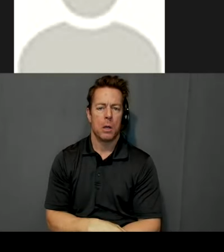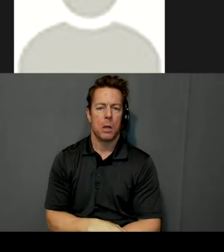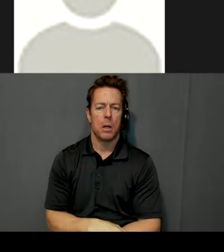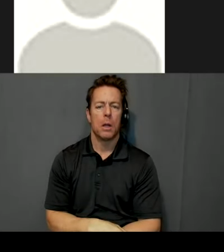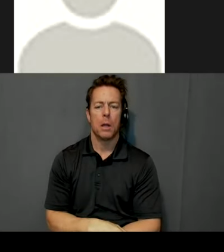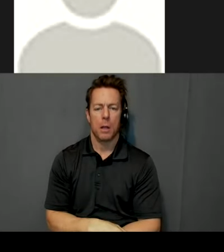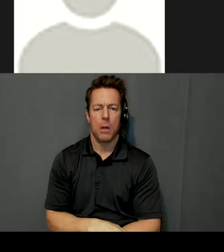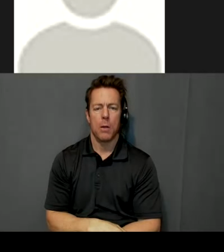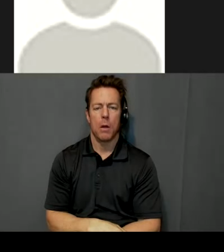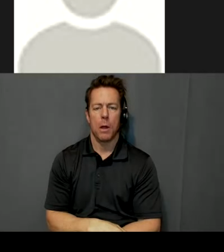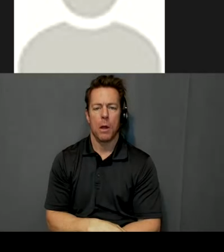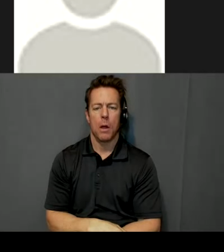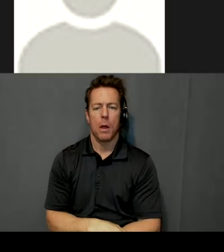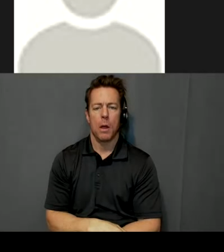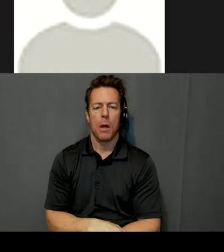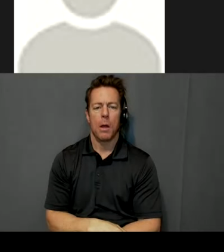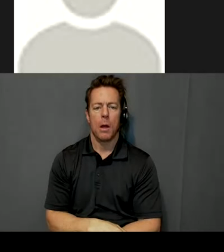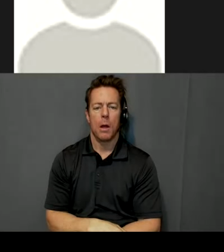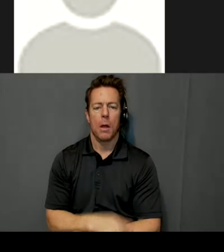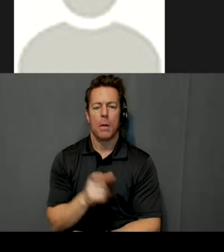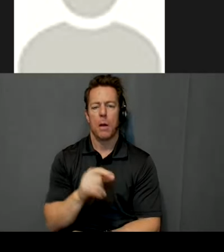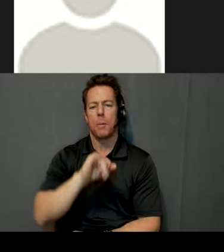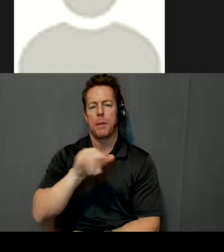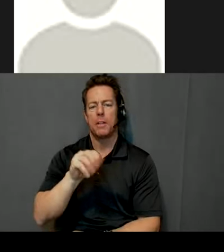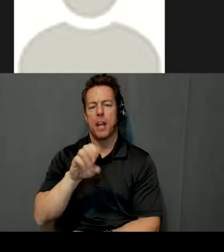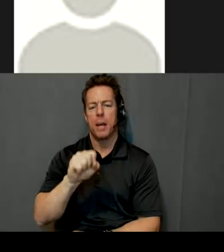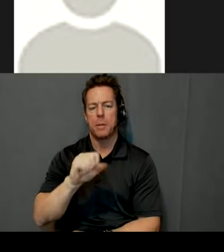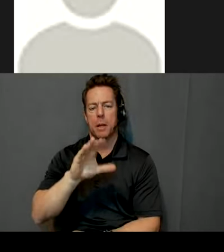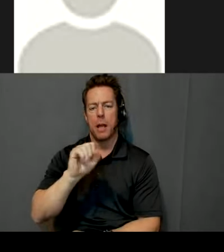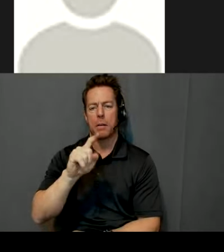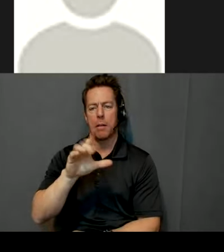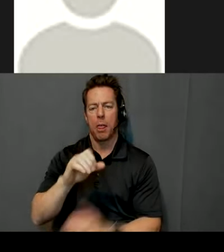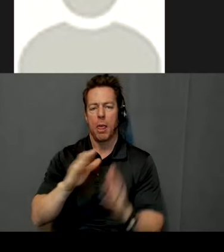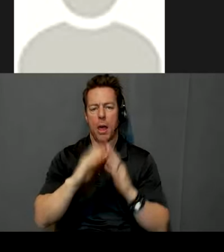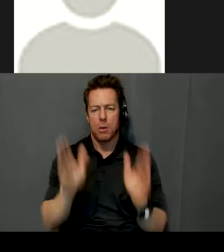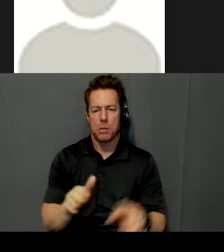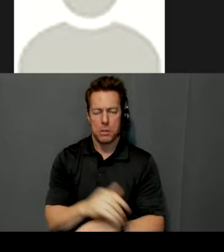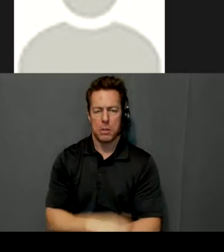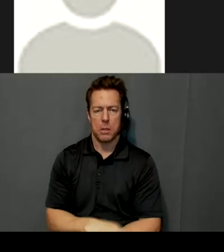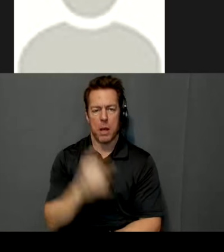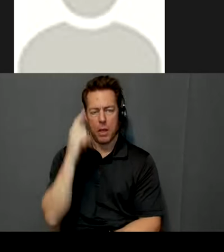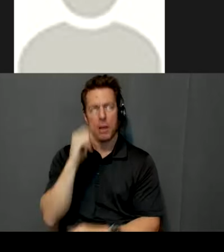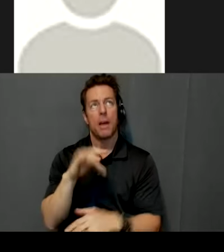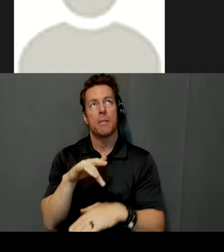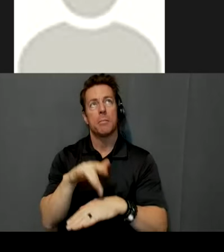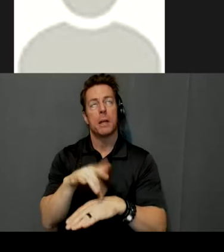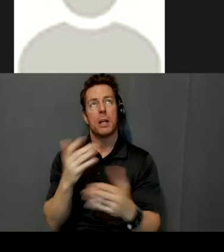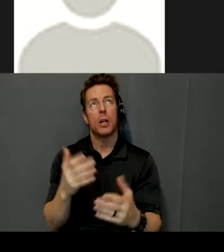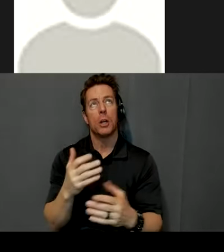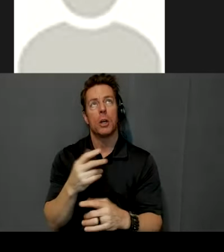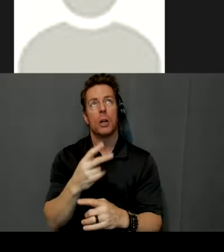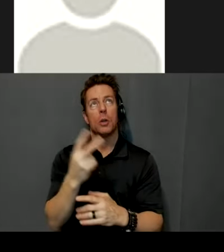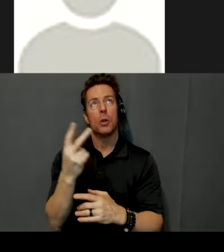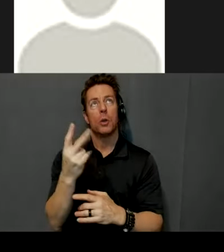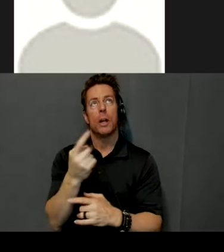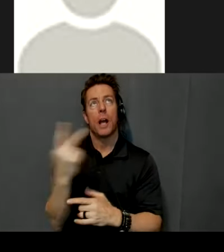And now I am at the James Castle House, and I think I've been here 2.5 weeks at